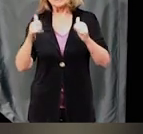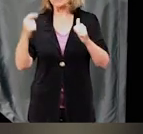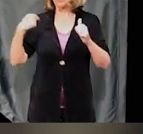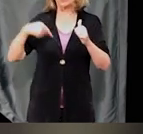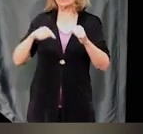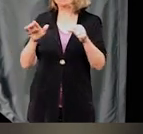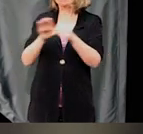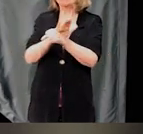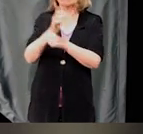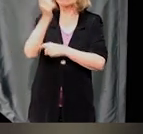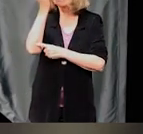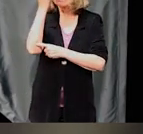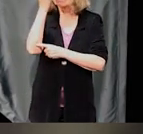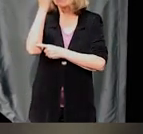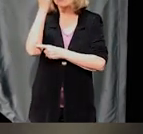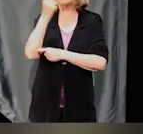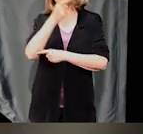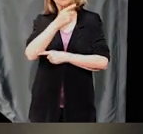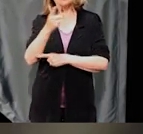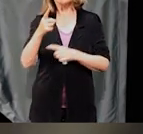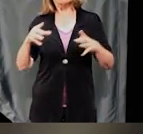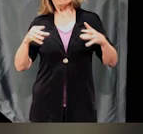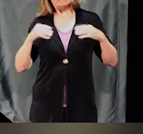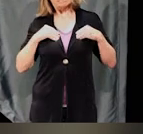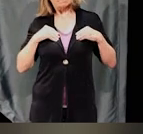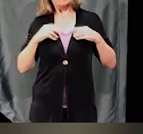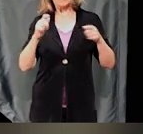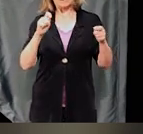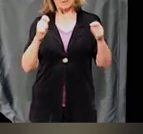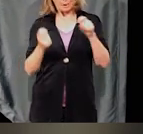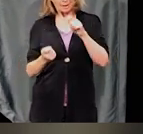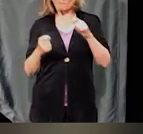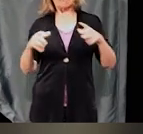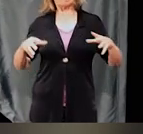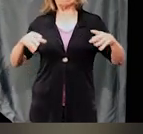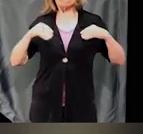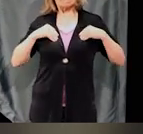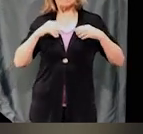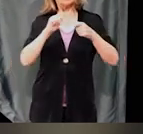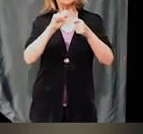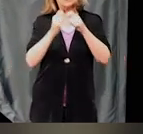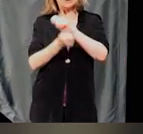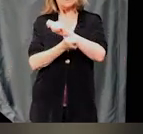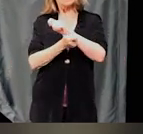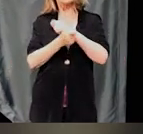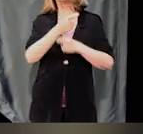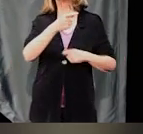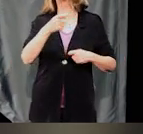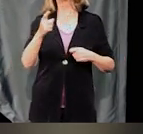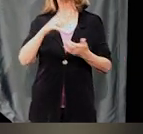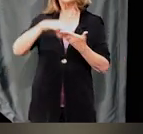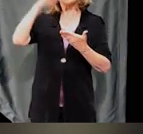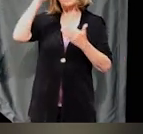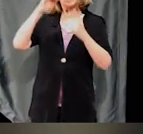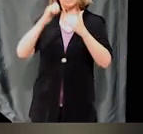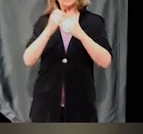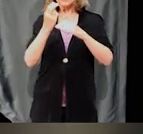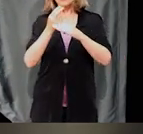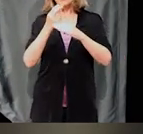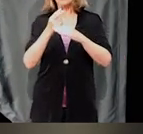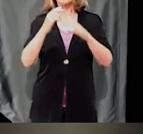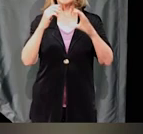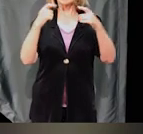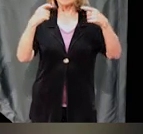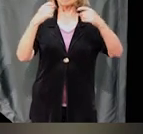But each of you stepped up and adapted in your own way. You embraced change. You learned how to access e-learning, you recorded your